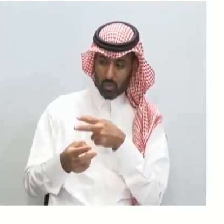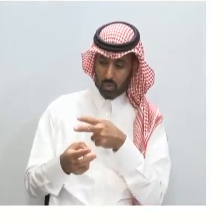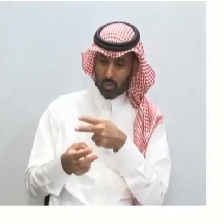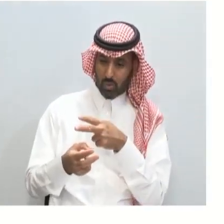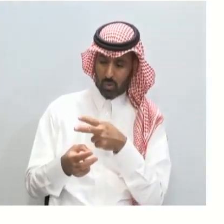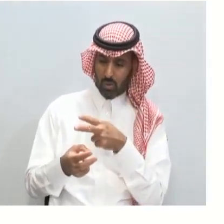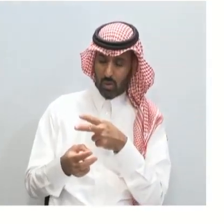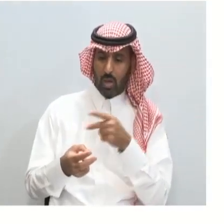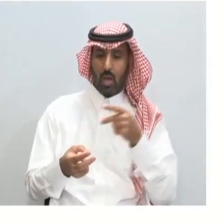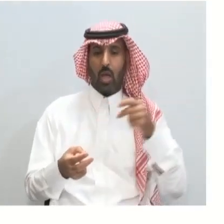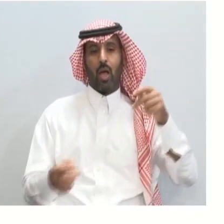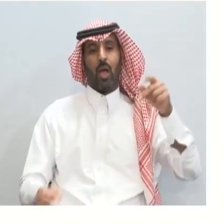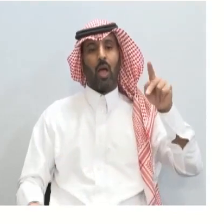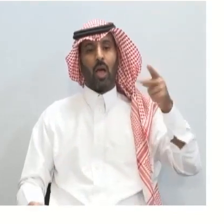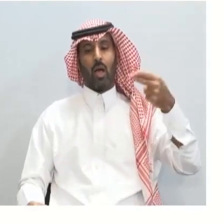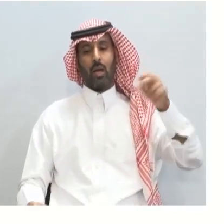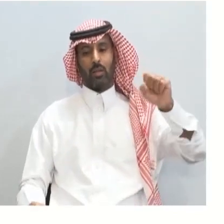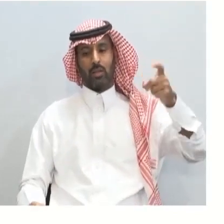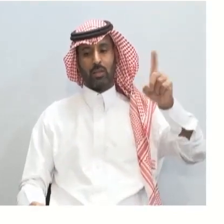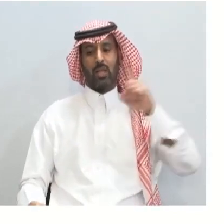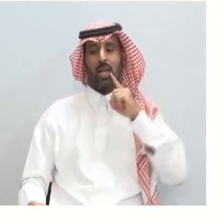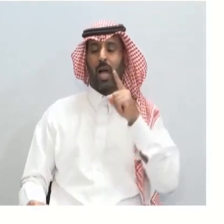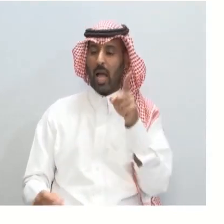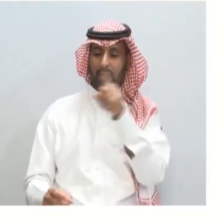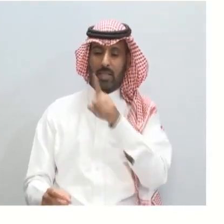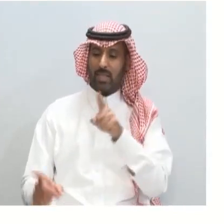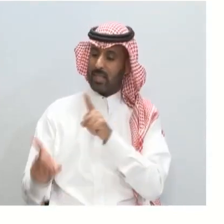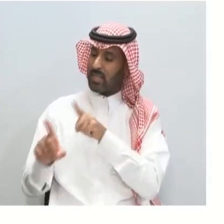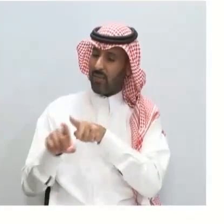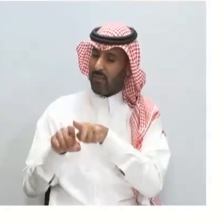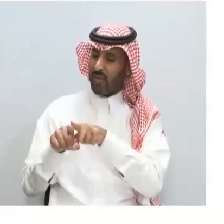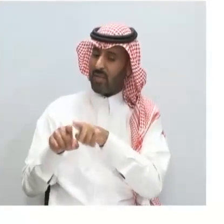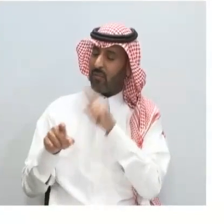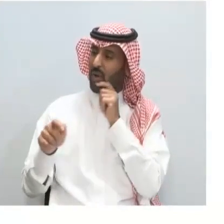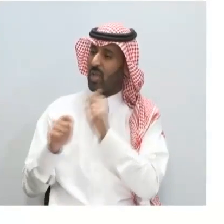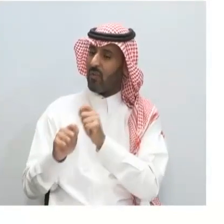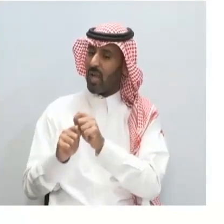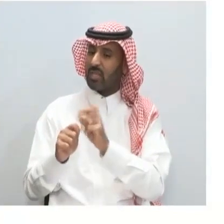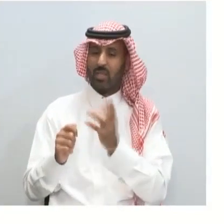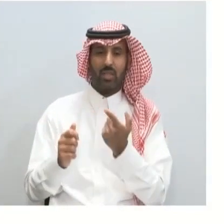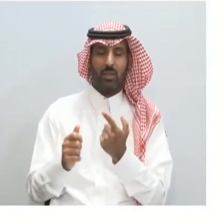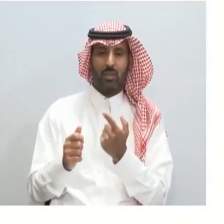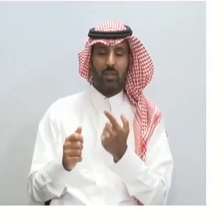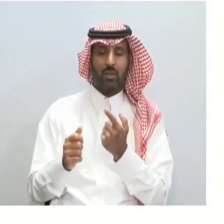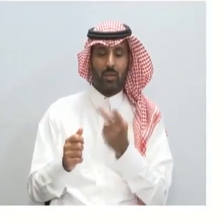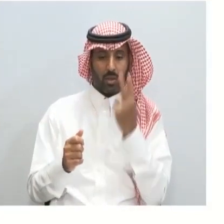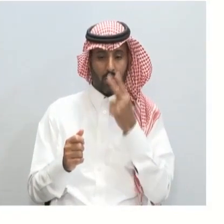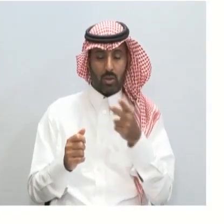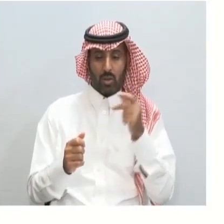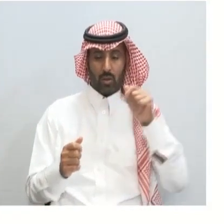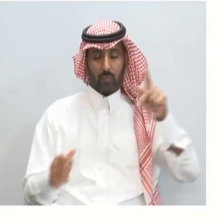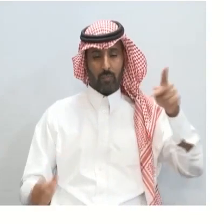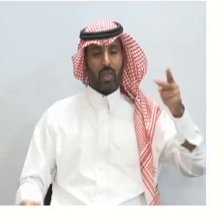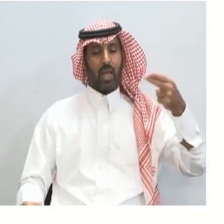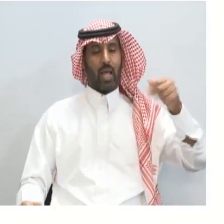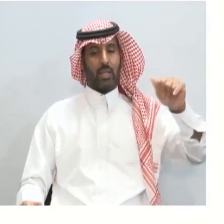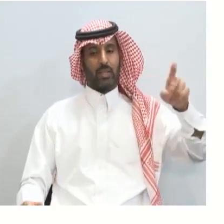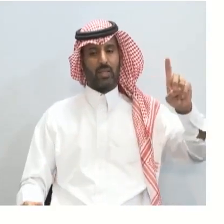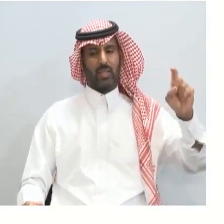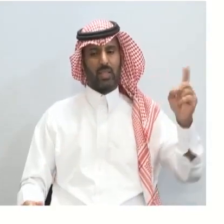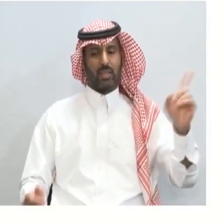stealing. Khalid is asking his friend for advice. So you can see here Khalid